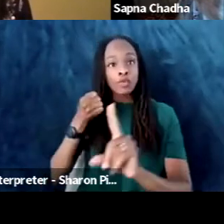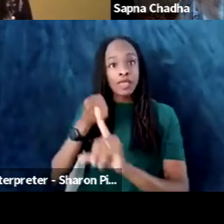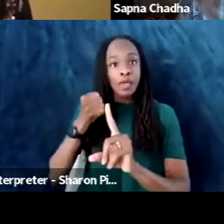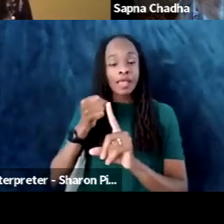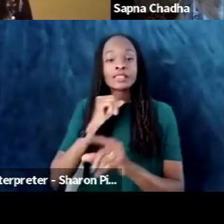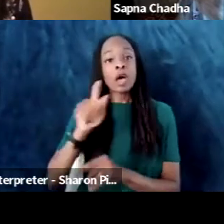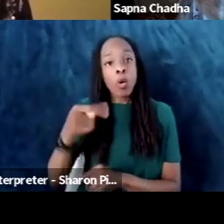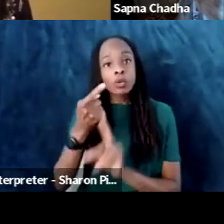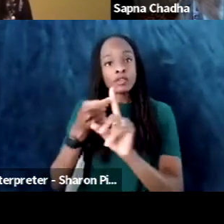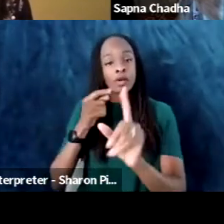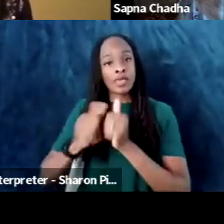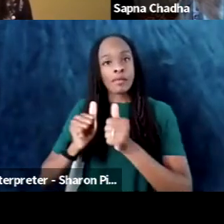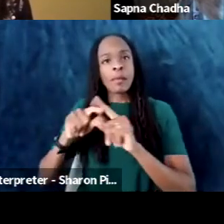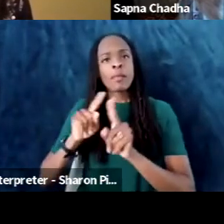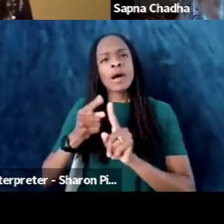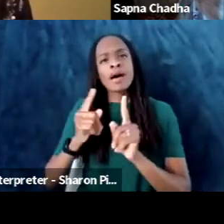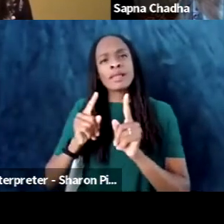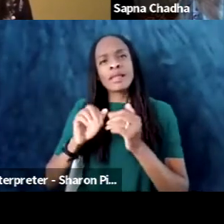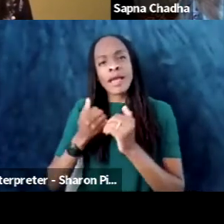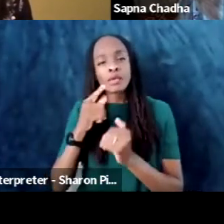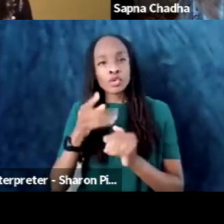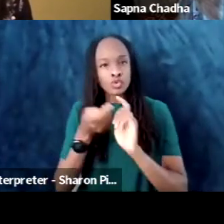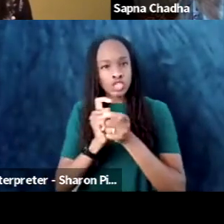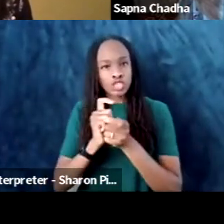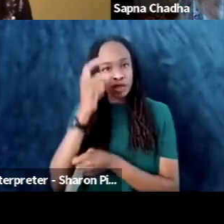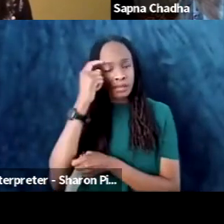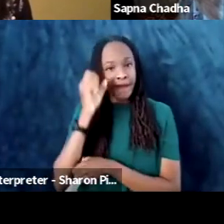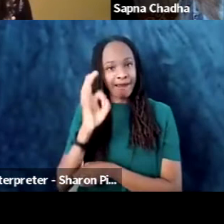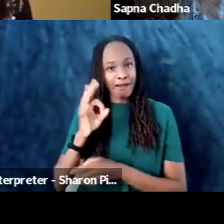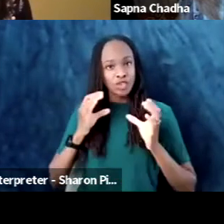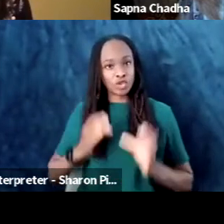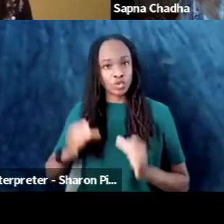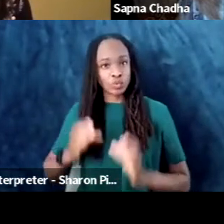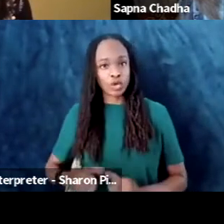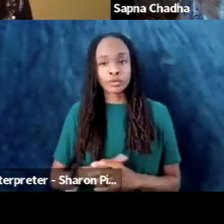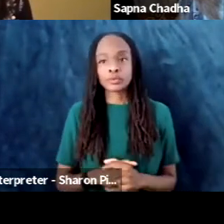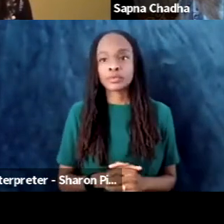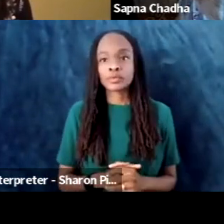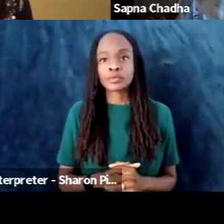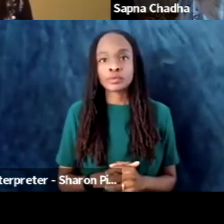campaign, but how you're changing minds of the consumer. Sure.